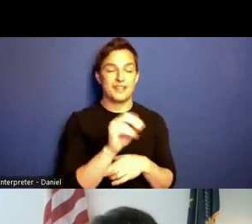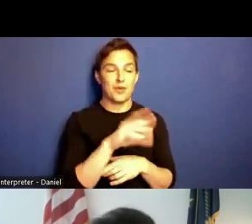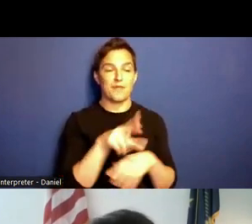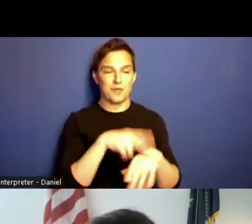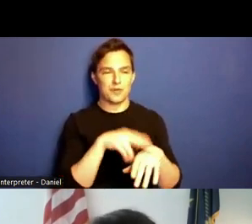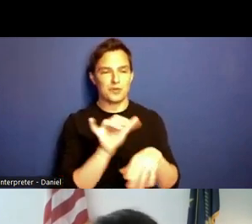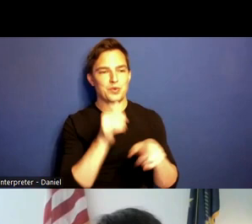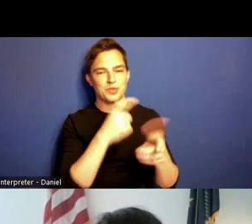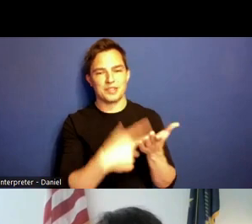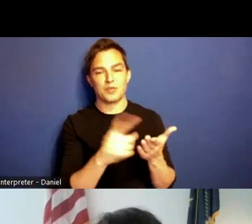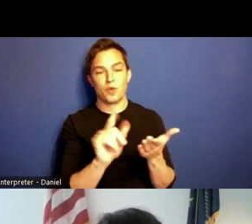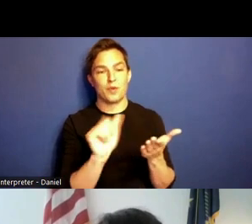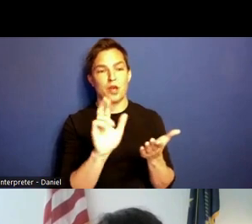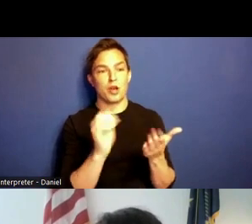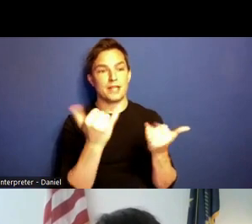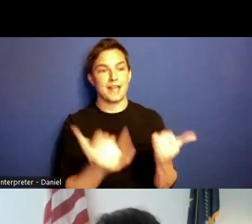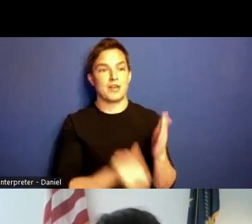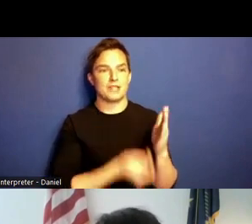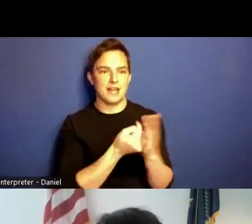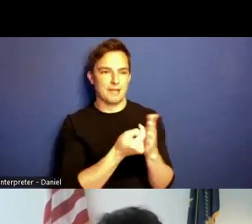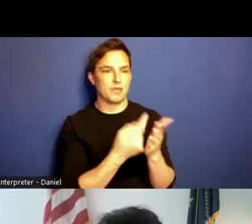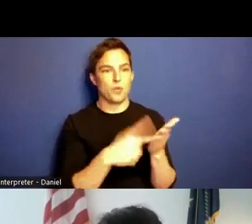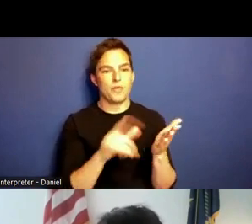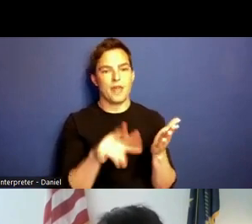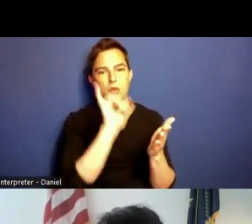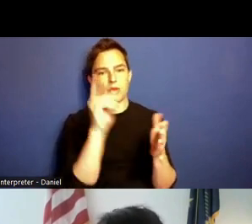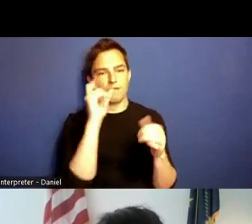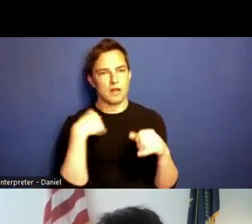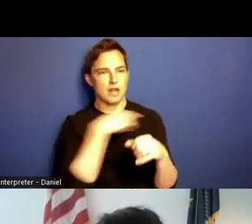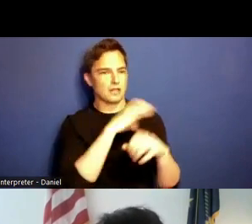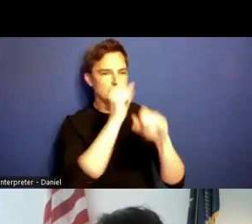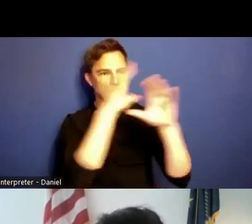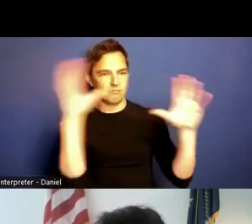discussed where we are right now. What does that look like for us right now?